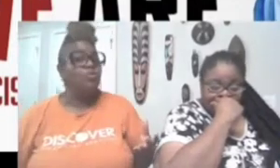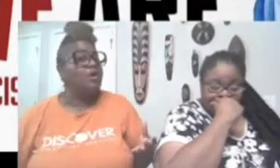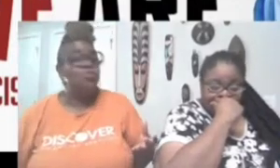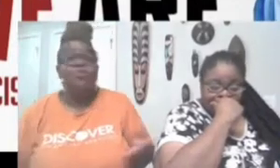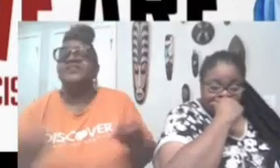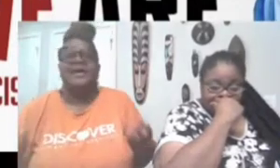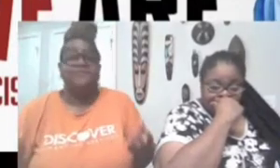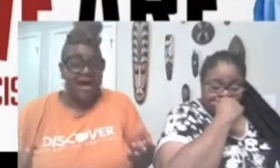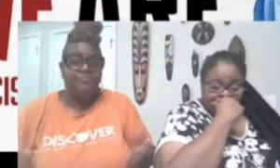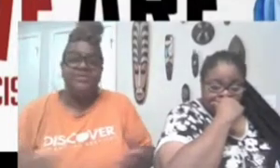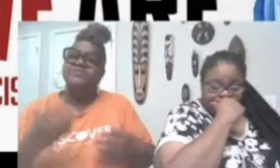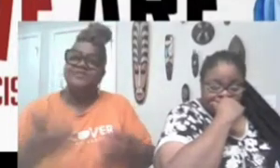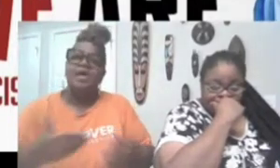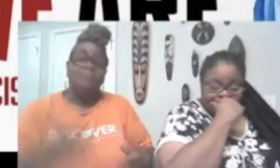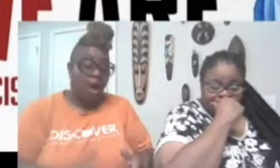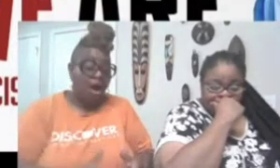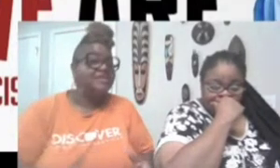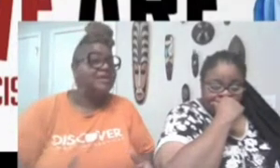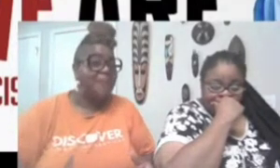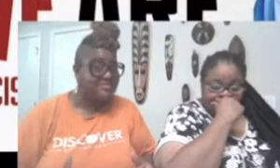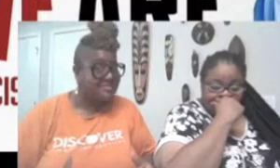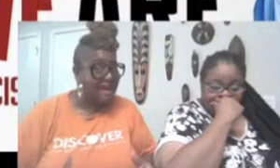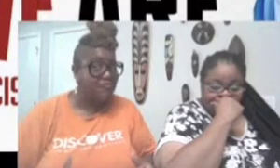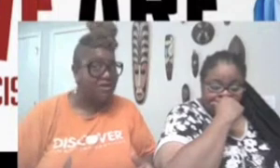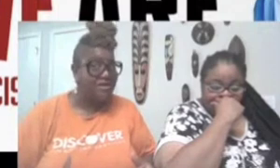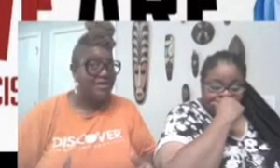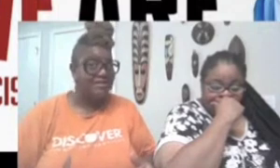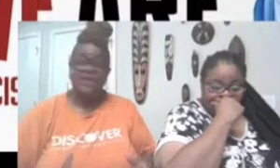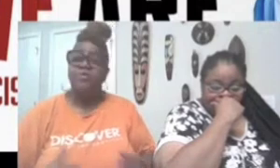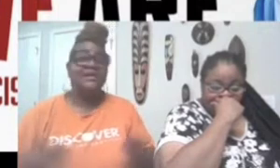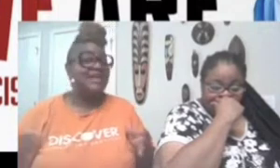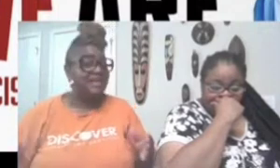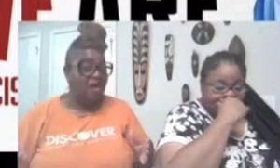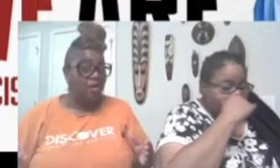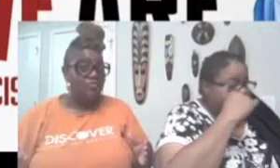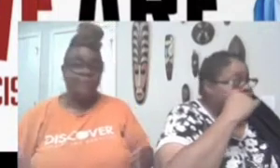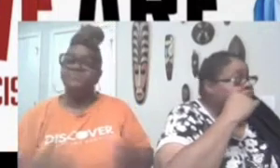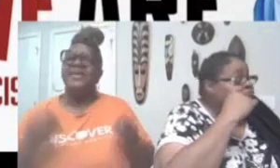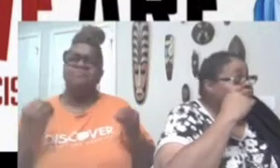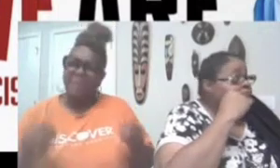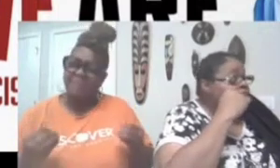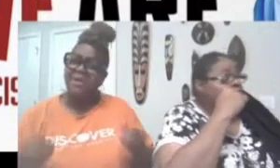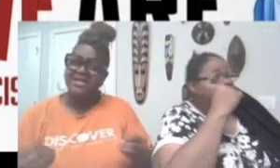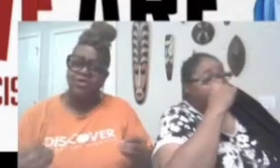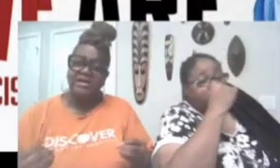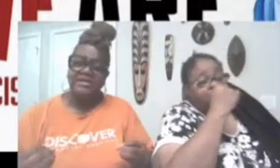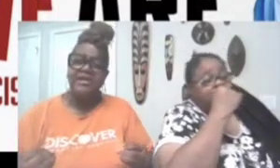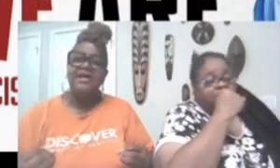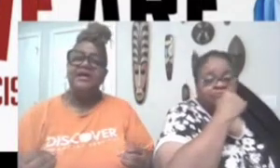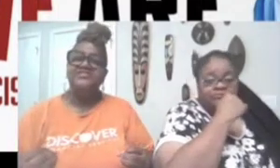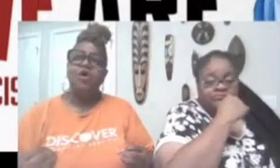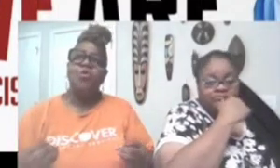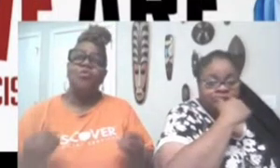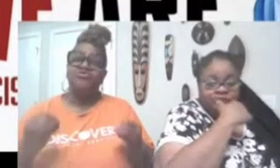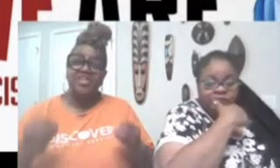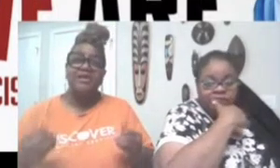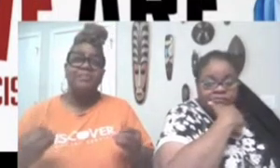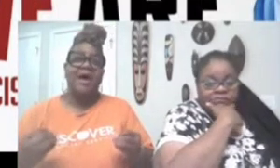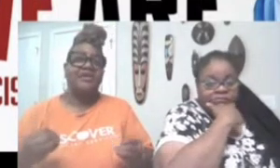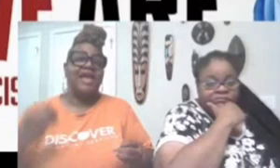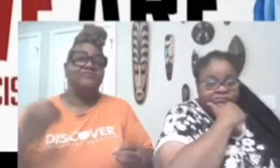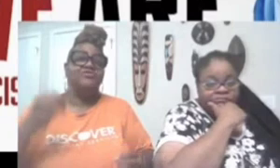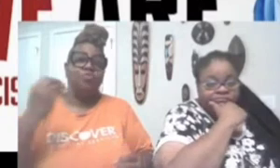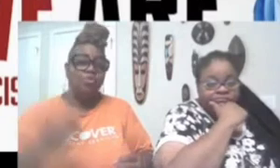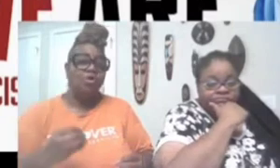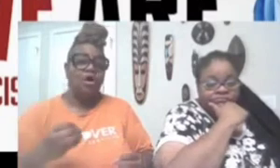Northern won that fight, but it was partly about slavery. They didn't want to let it go. They was making big money on it. So think